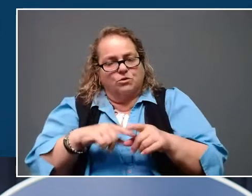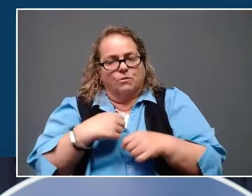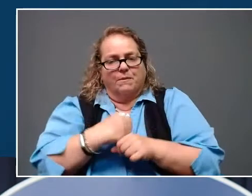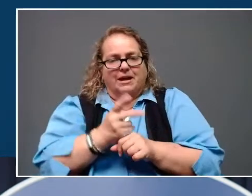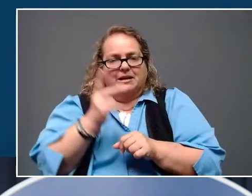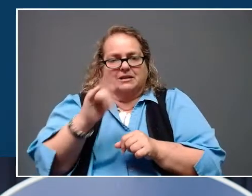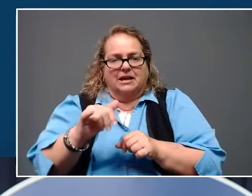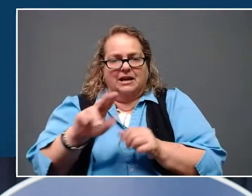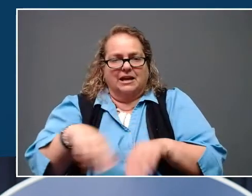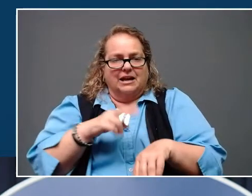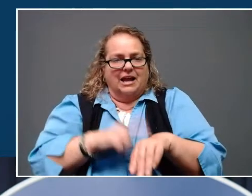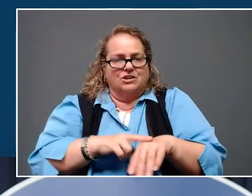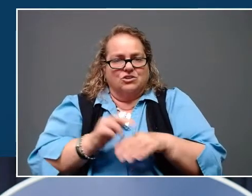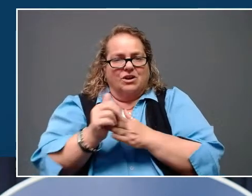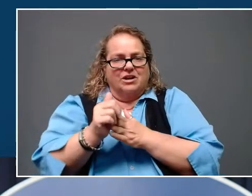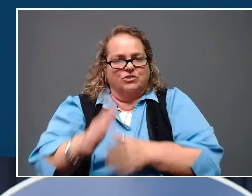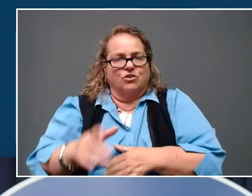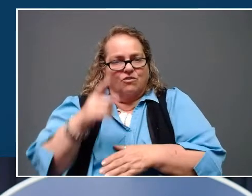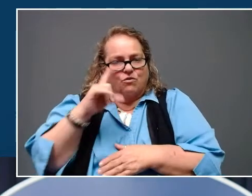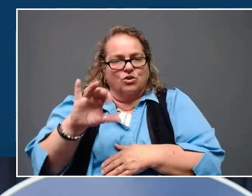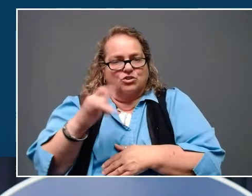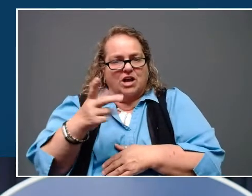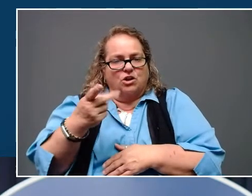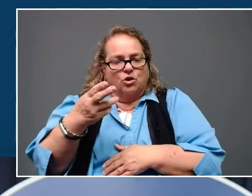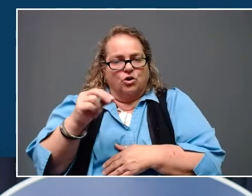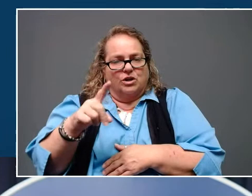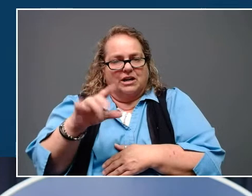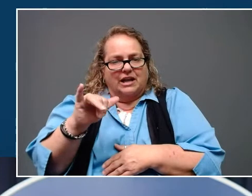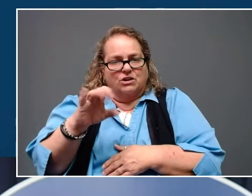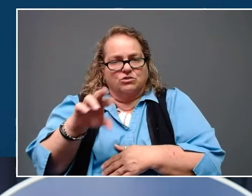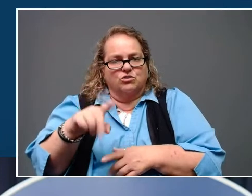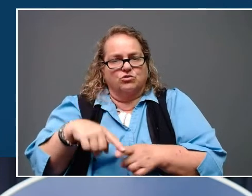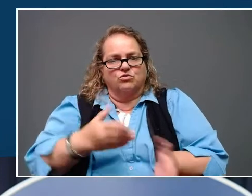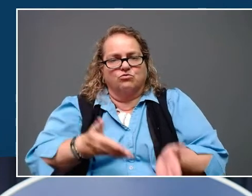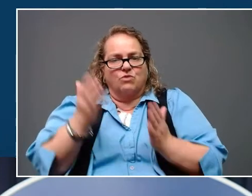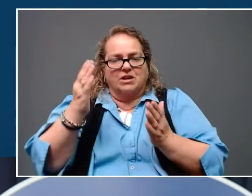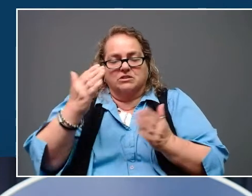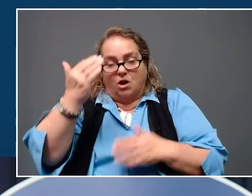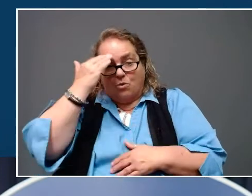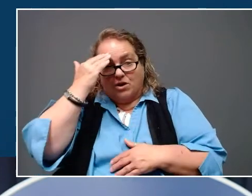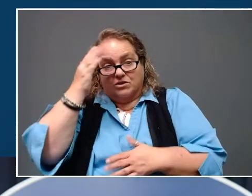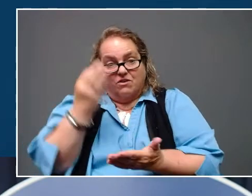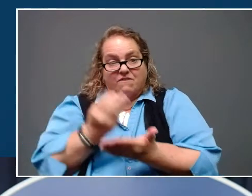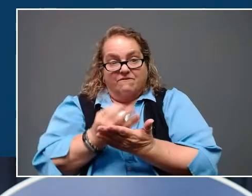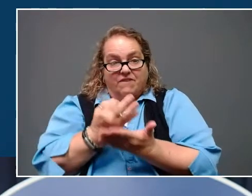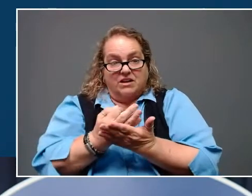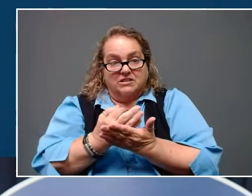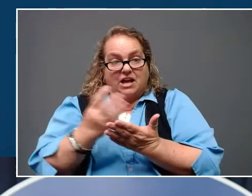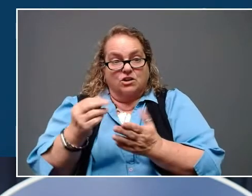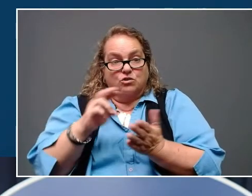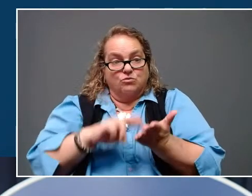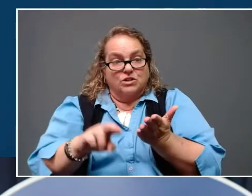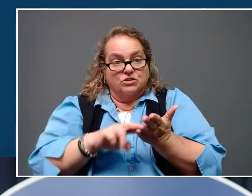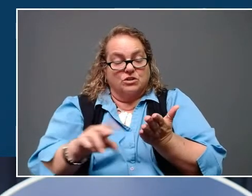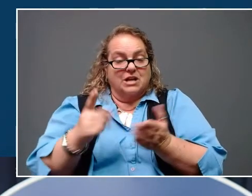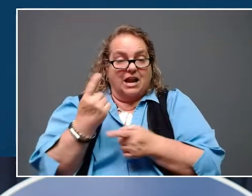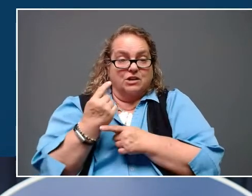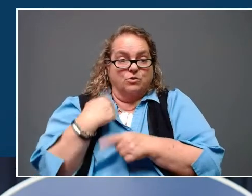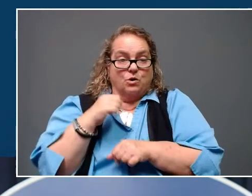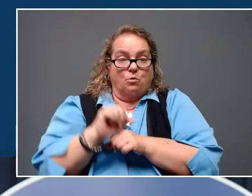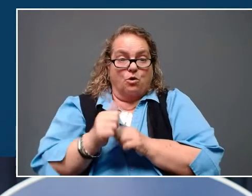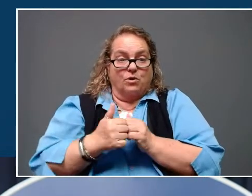childhood cancer by raising awareness and funds for research. For example, last year, we worked with other state leaders to secure